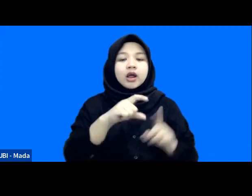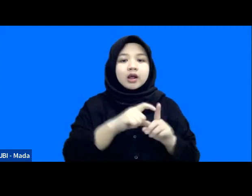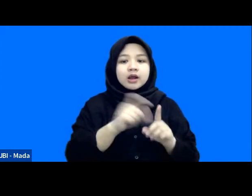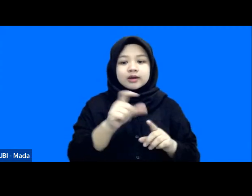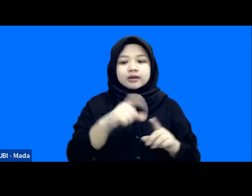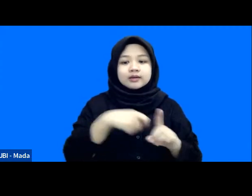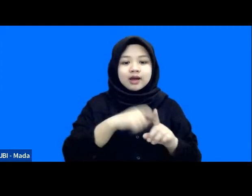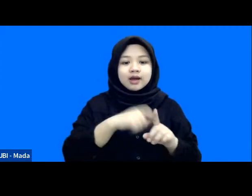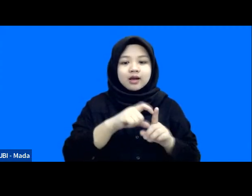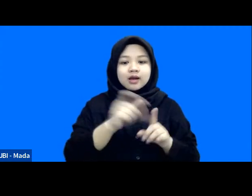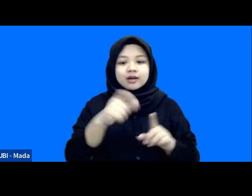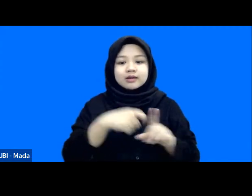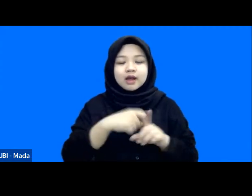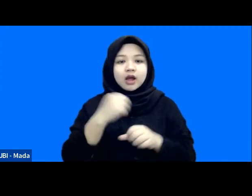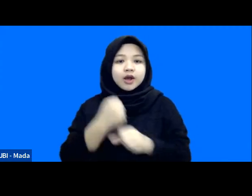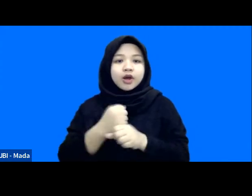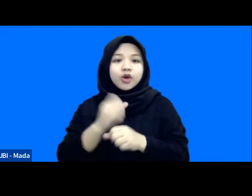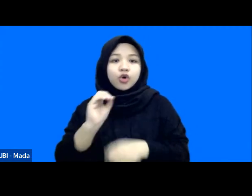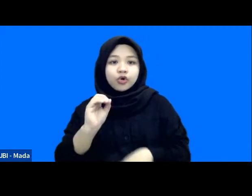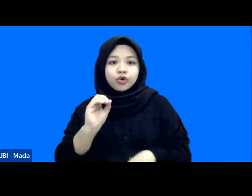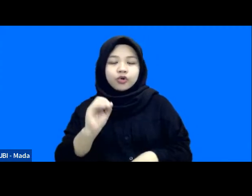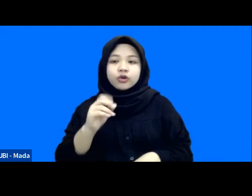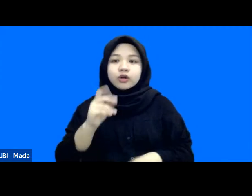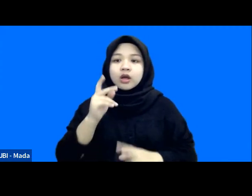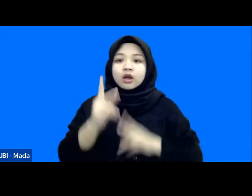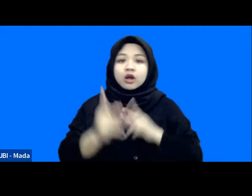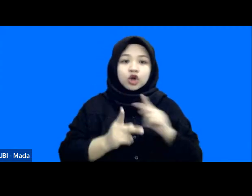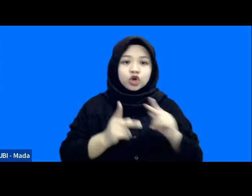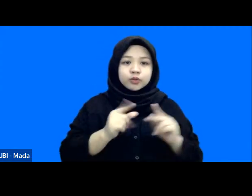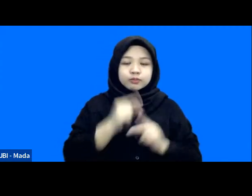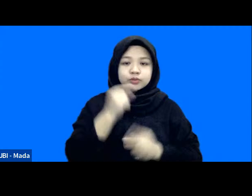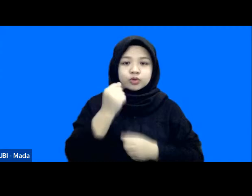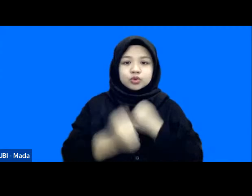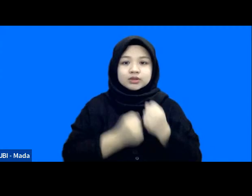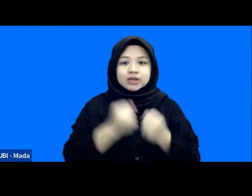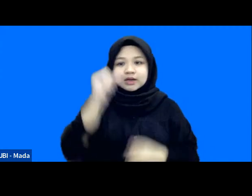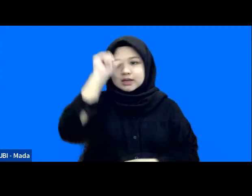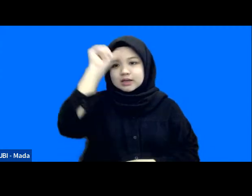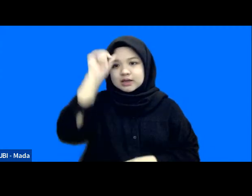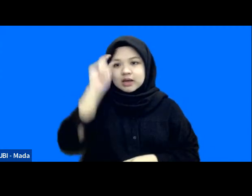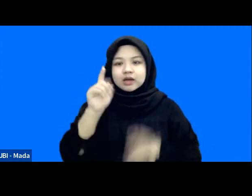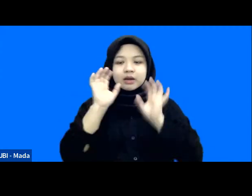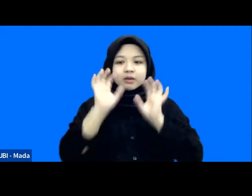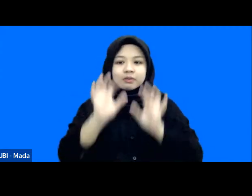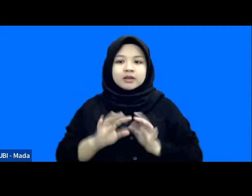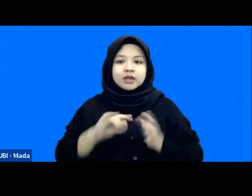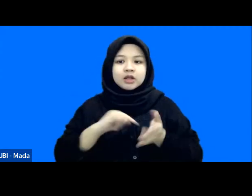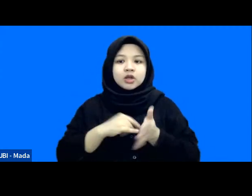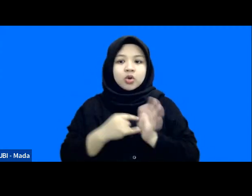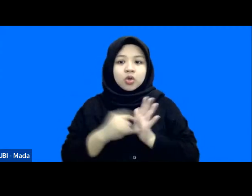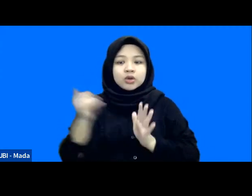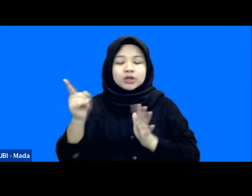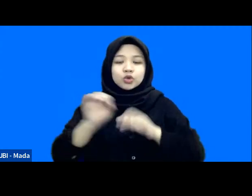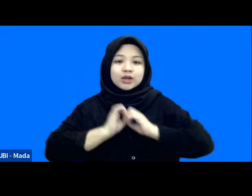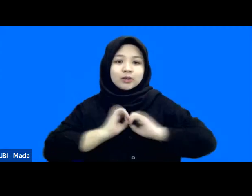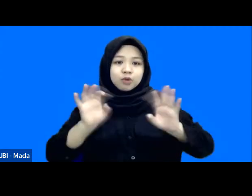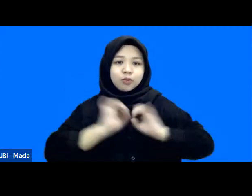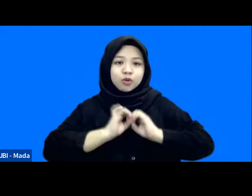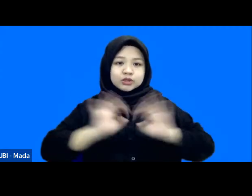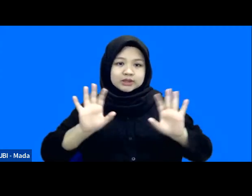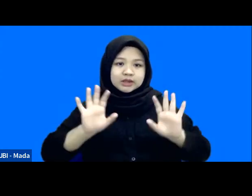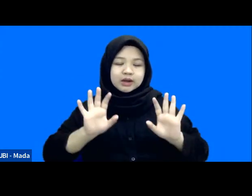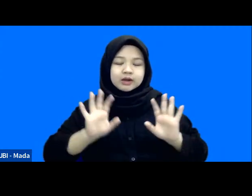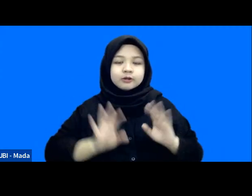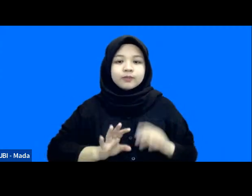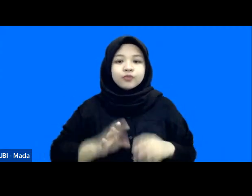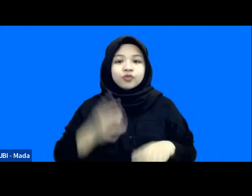education in India, free and open source technologies are quite promoted in various states. And I think this is a message for the world. That's what I would like to say. Thank you. Thank